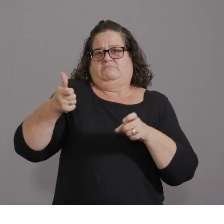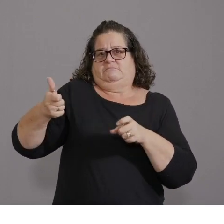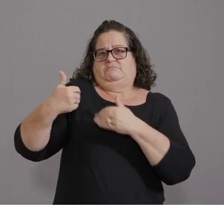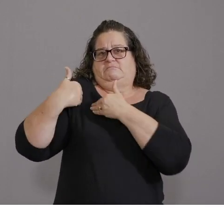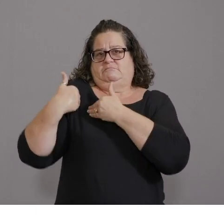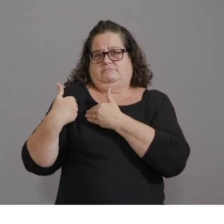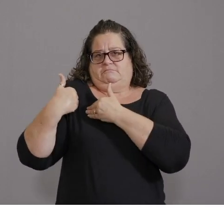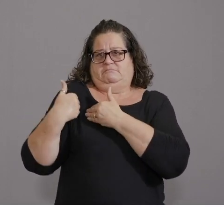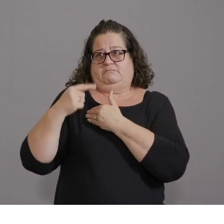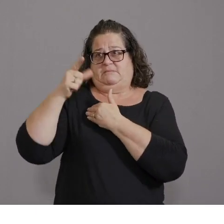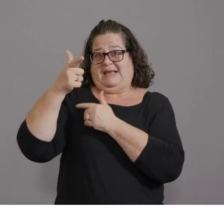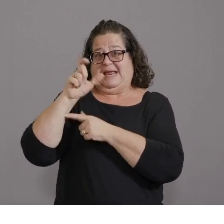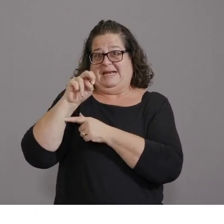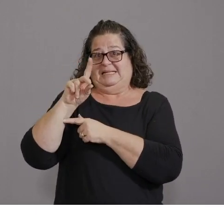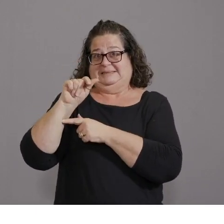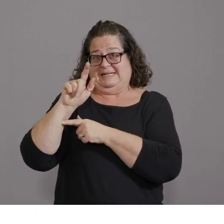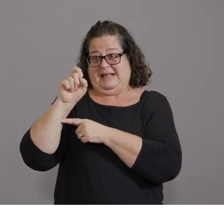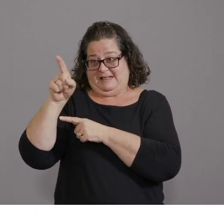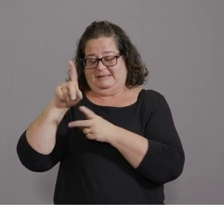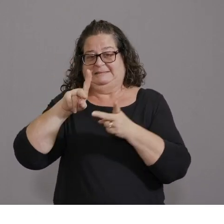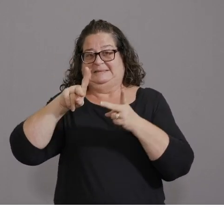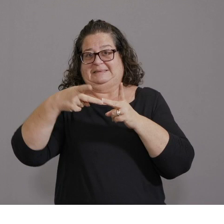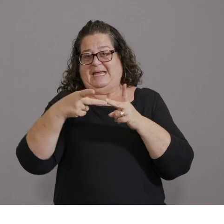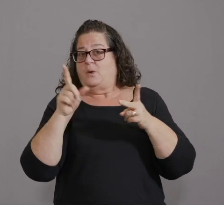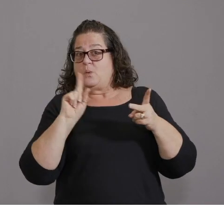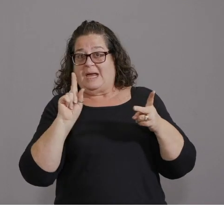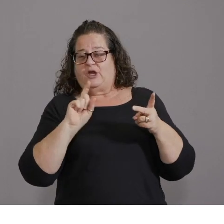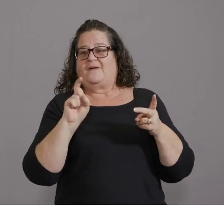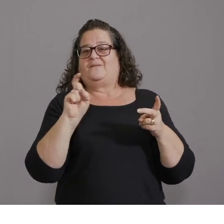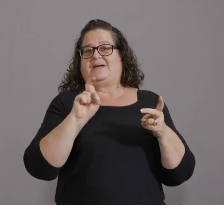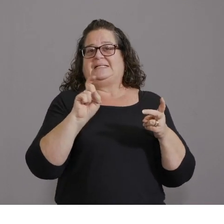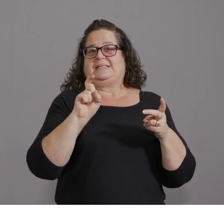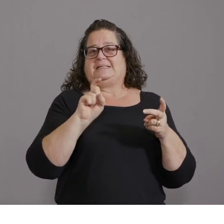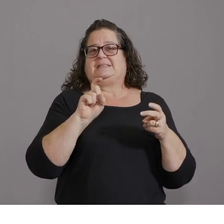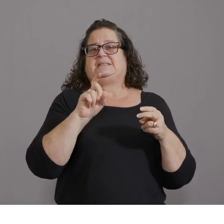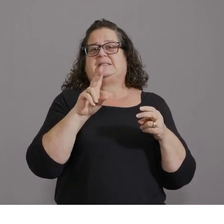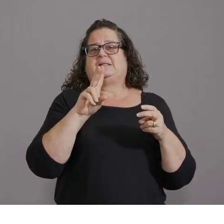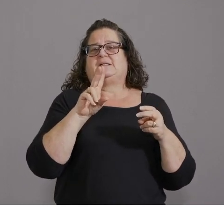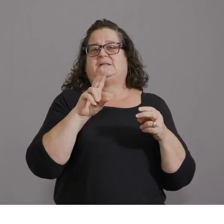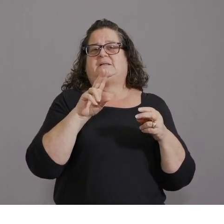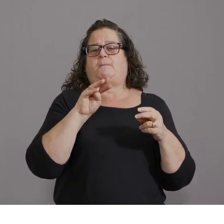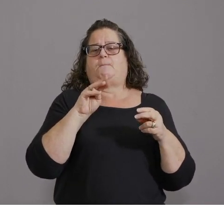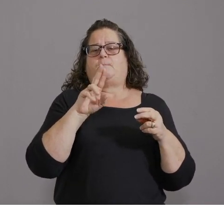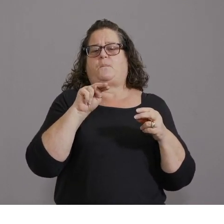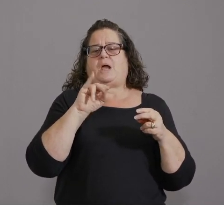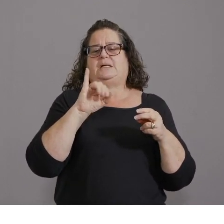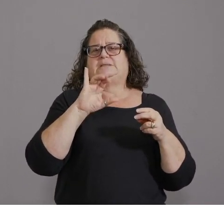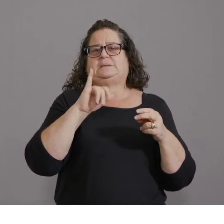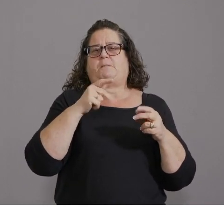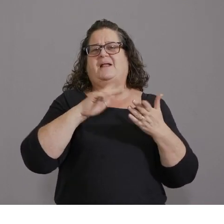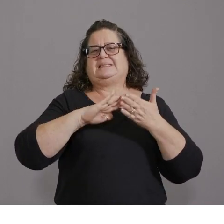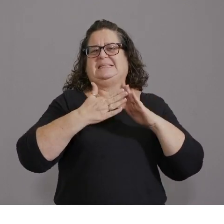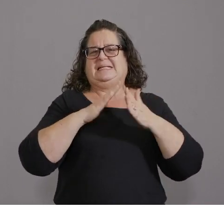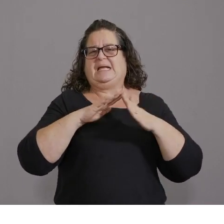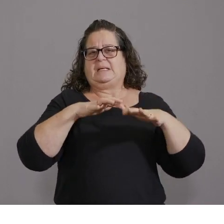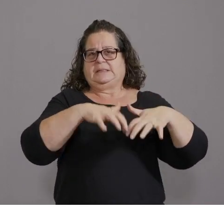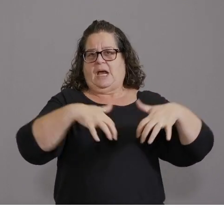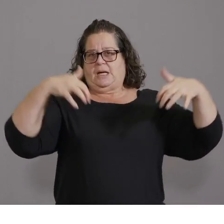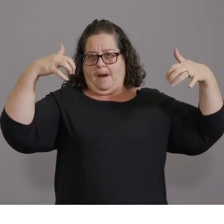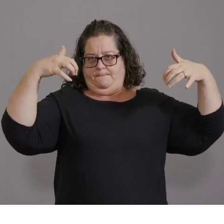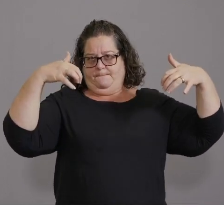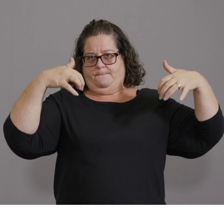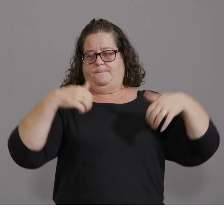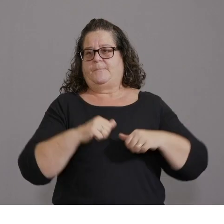be located at Phoenix Municipal Stadium. We are still looking to see how many doses we will have available for